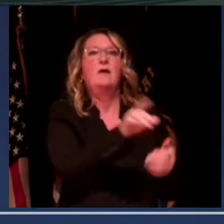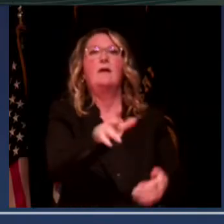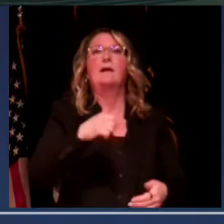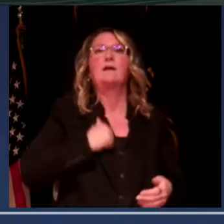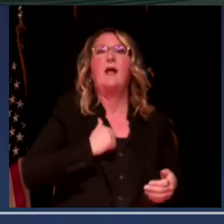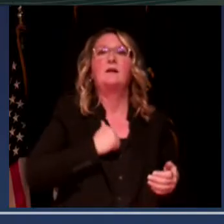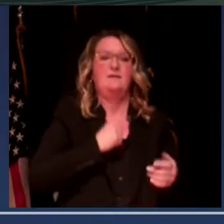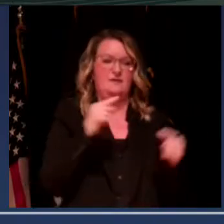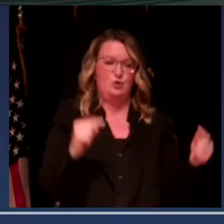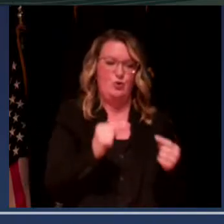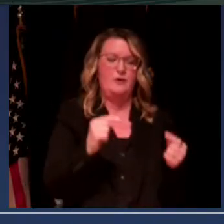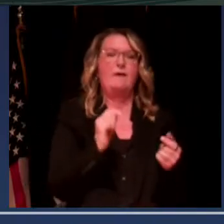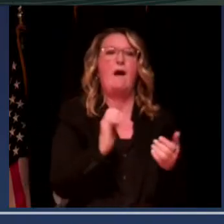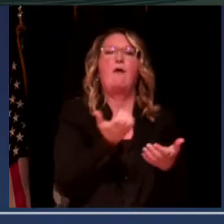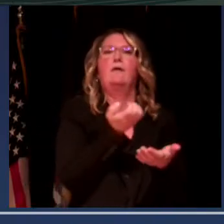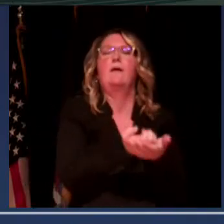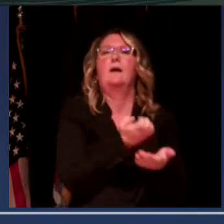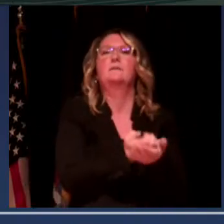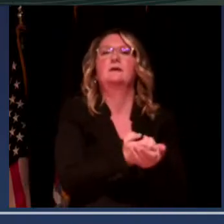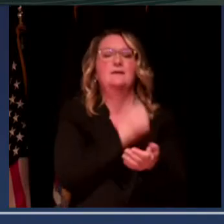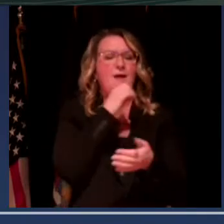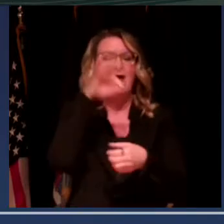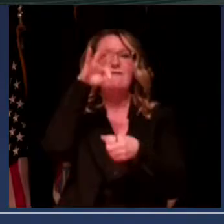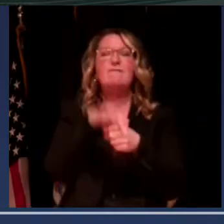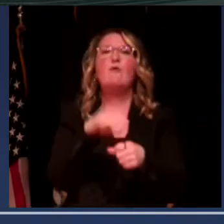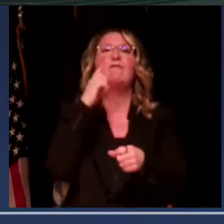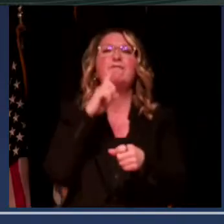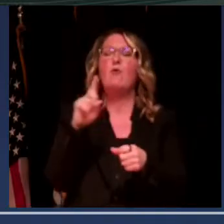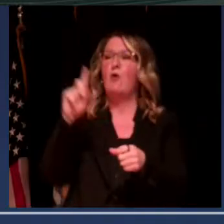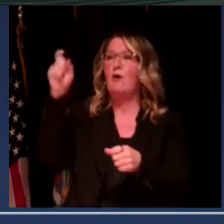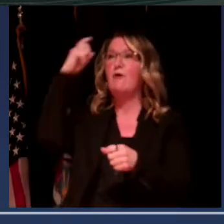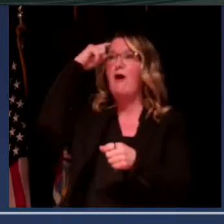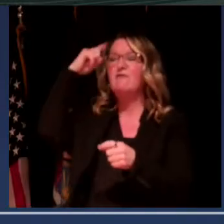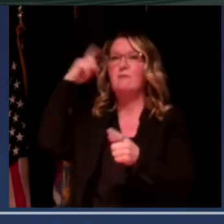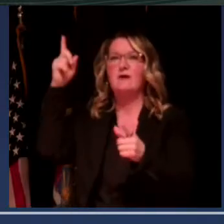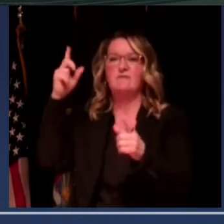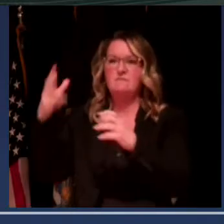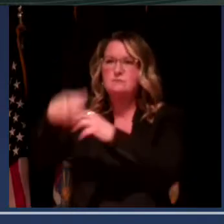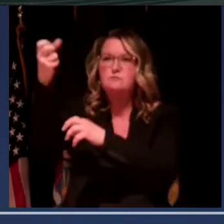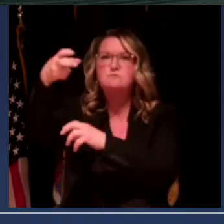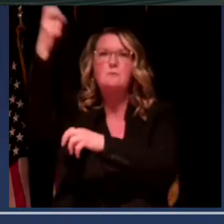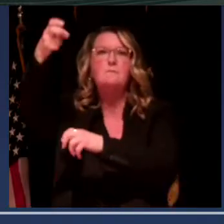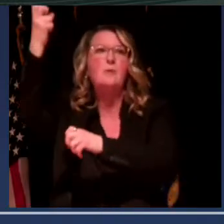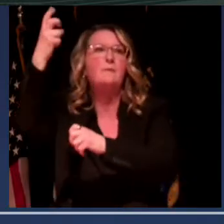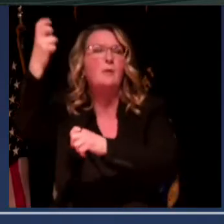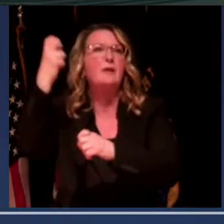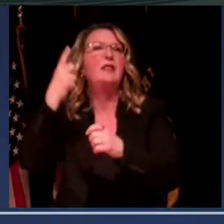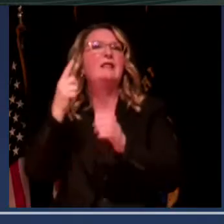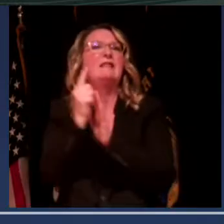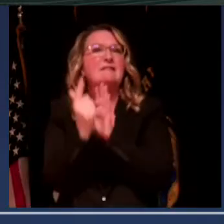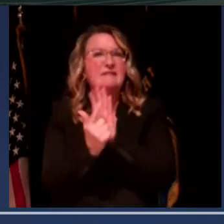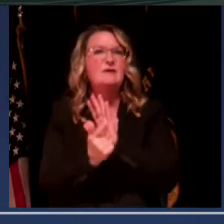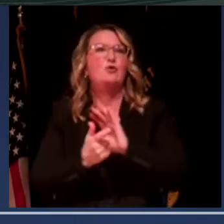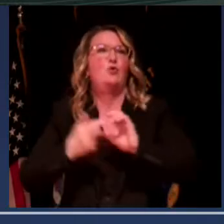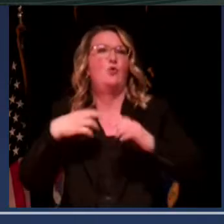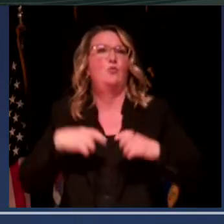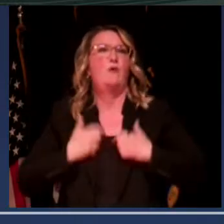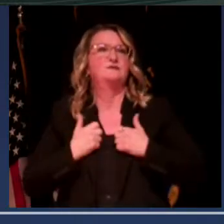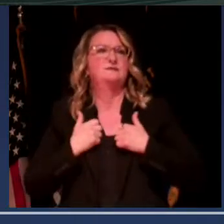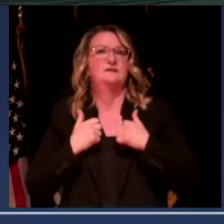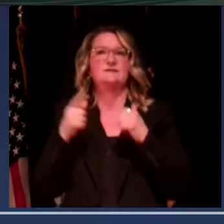region's economy. They did not vote for agents of the government accosting and picking up legal residents against their will and shipping